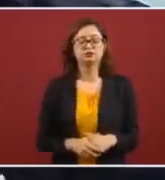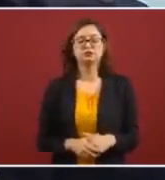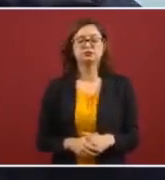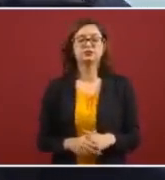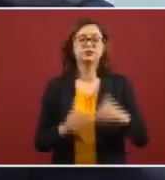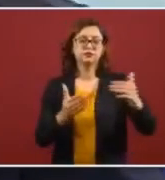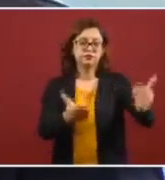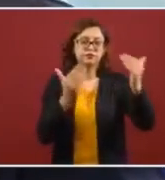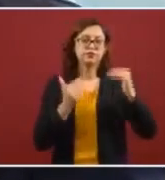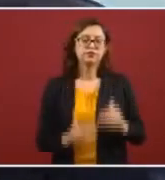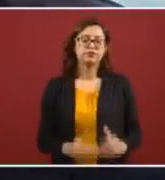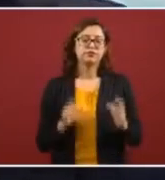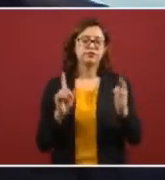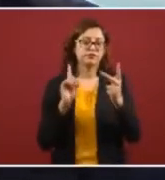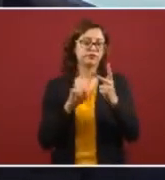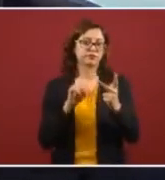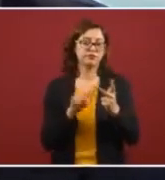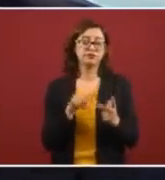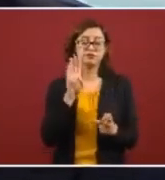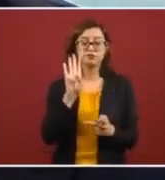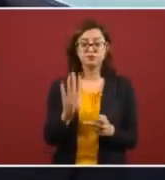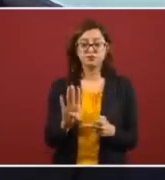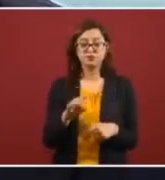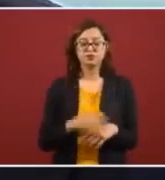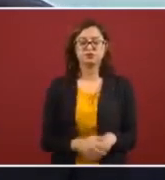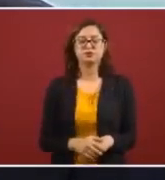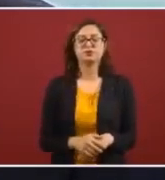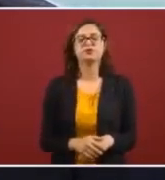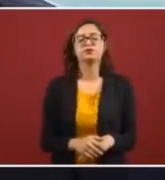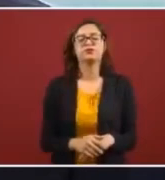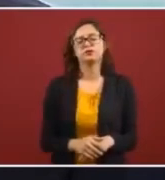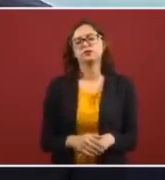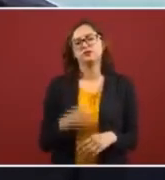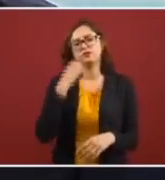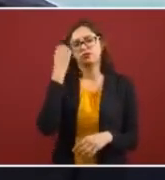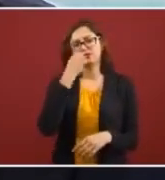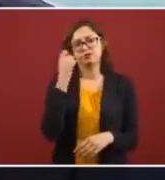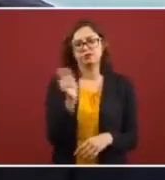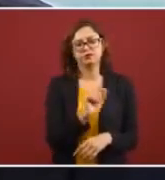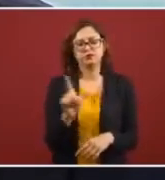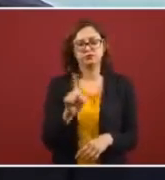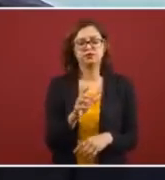Too numerous to mention, sorry guys. I'm not going to sit there and do that.